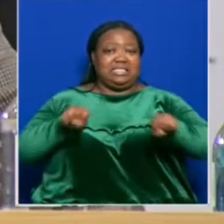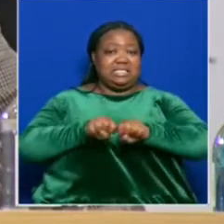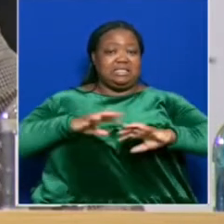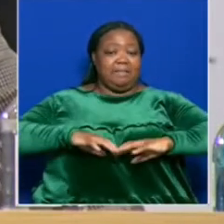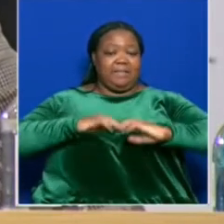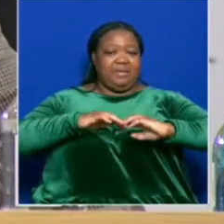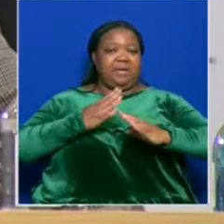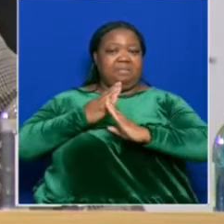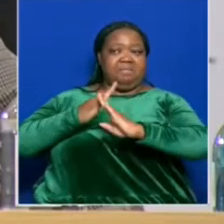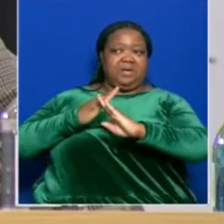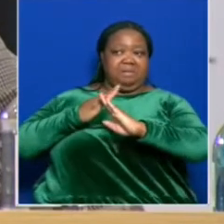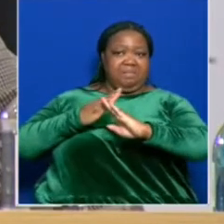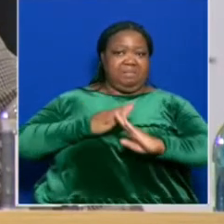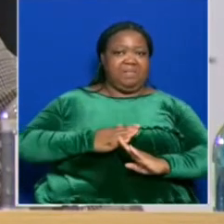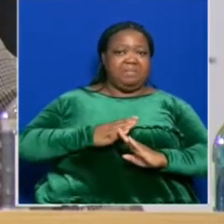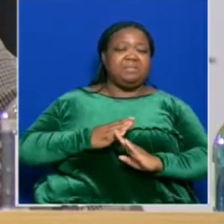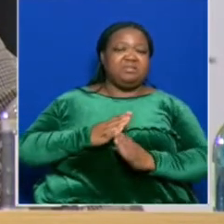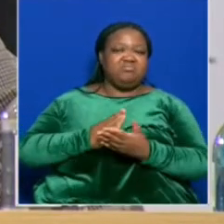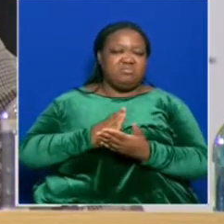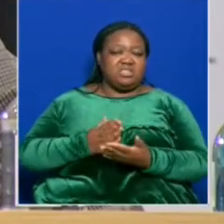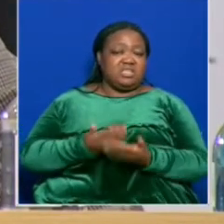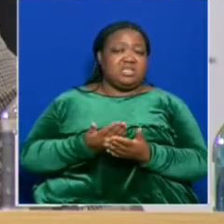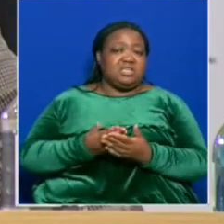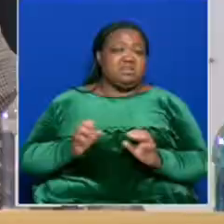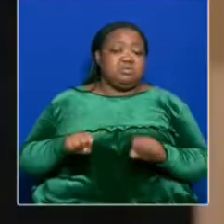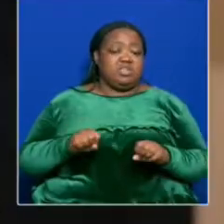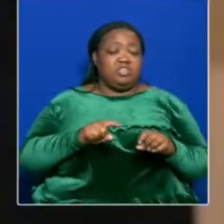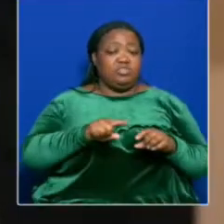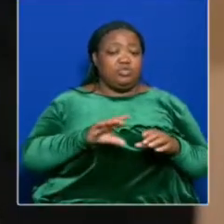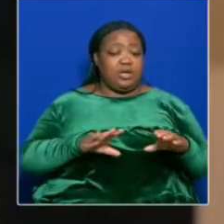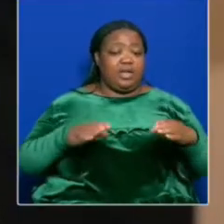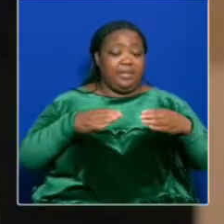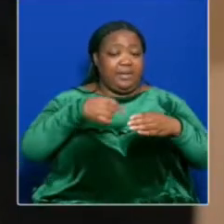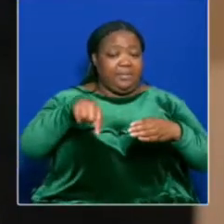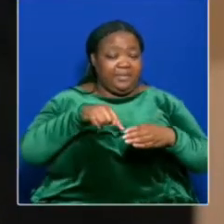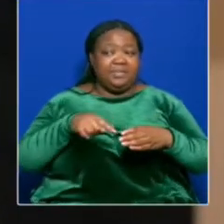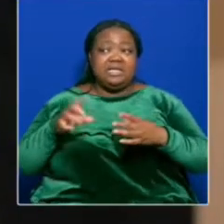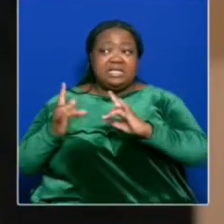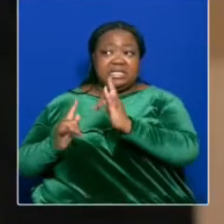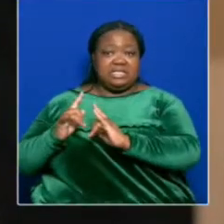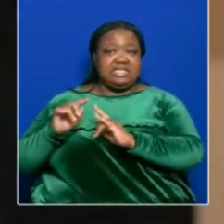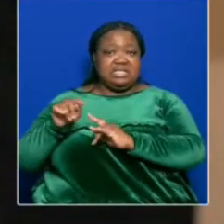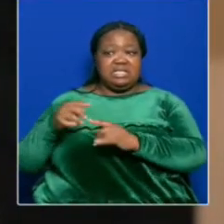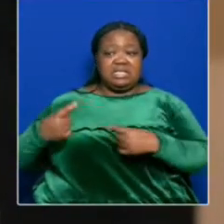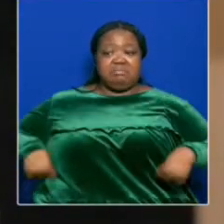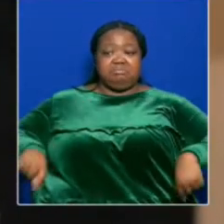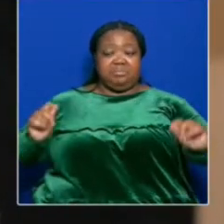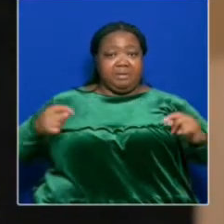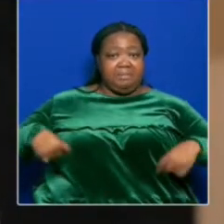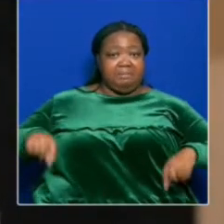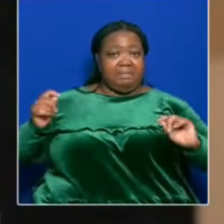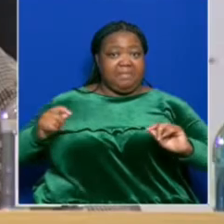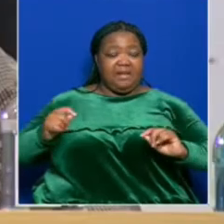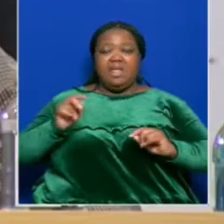At this point, Chair, this is such an essential exercise. The city was sitting with irregular expenditure almost with 18 billion rand. The situation